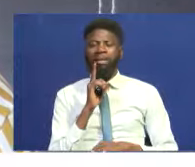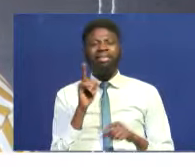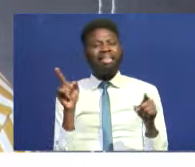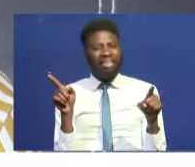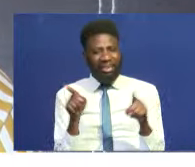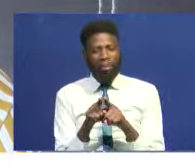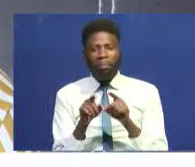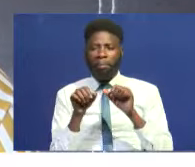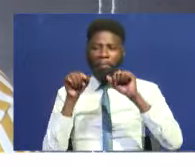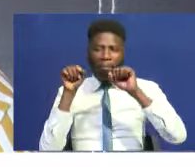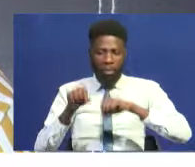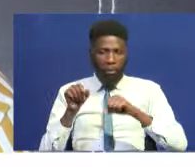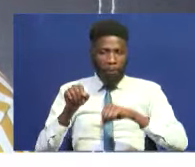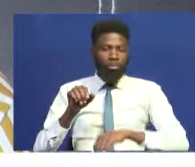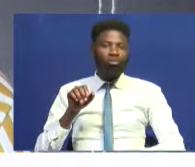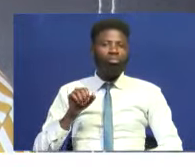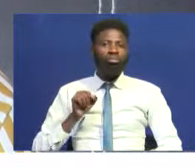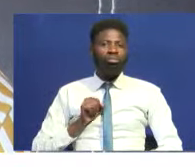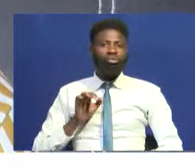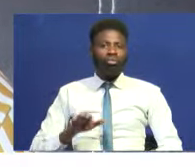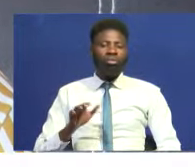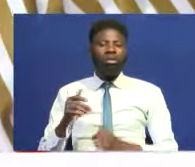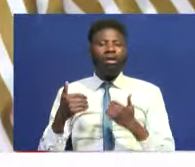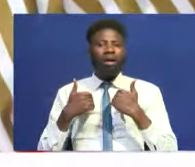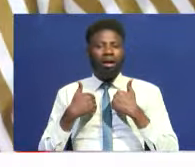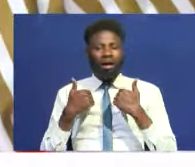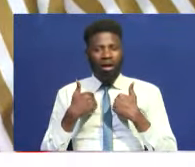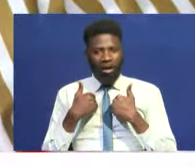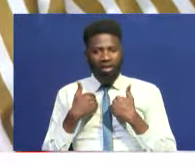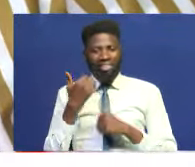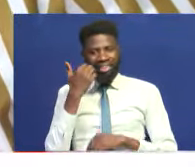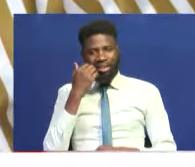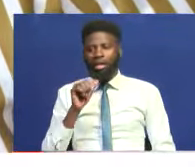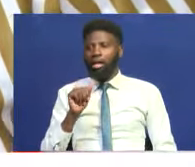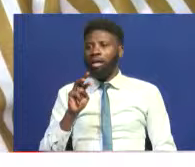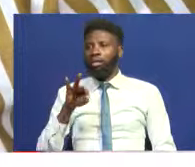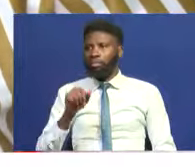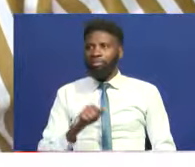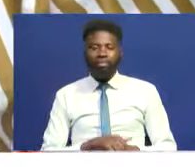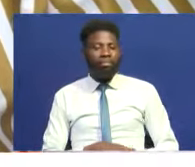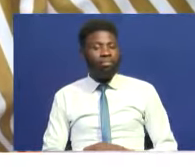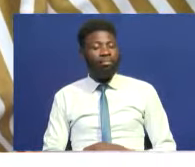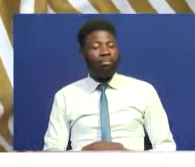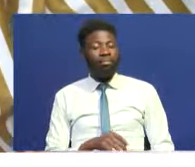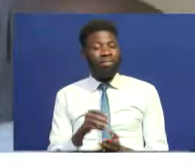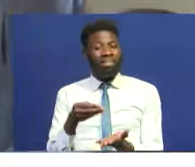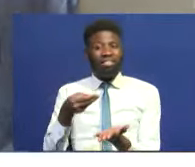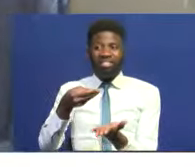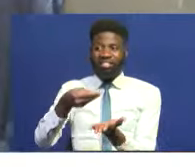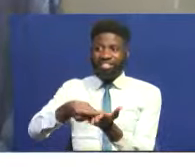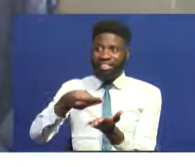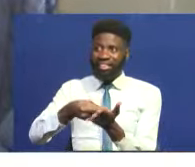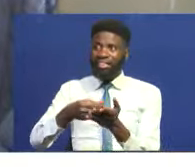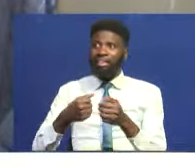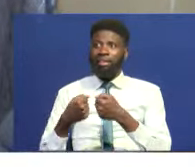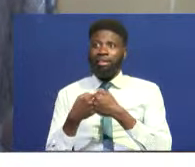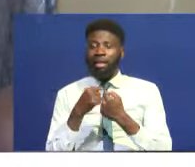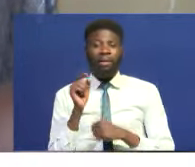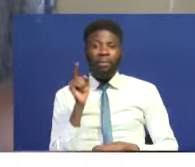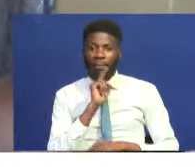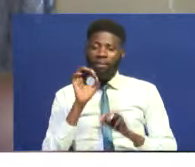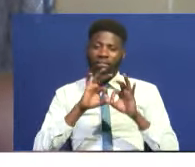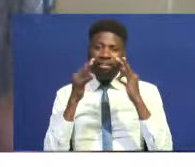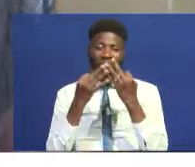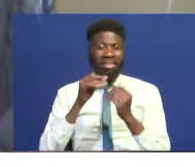likely sickle cell disease. Financially, the burden has been overwhelming. The family